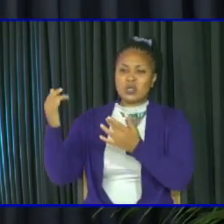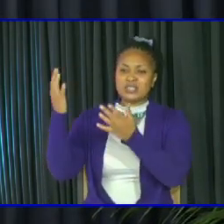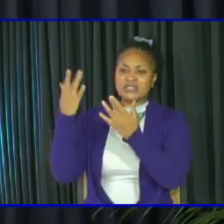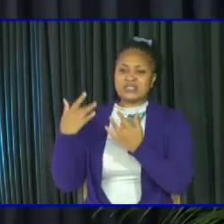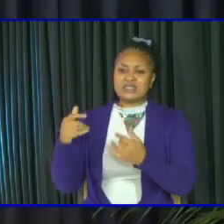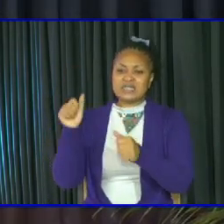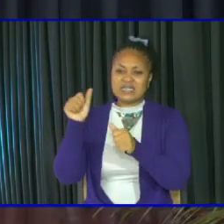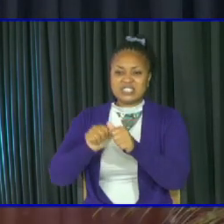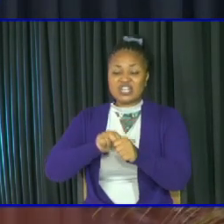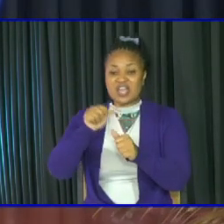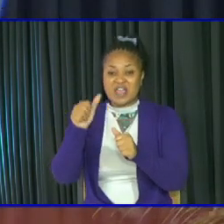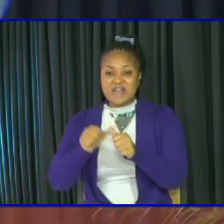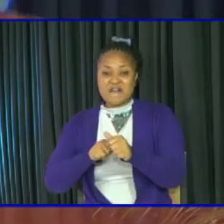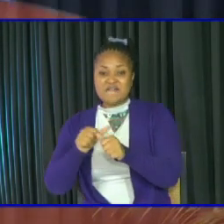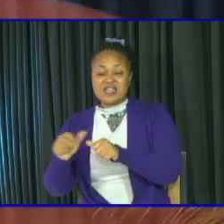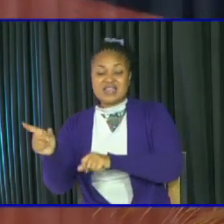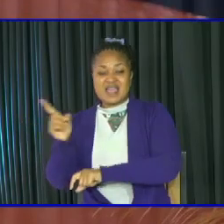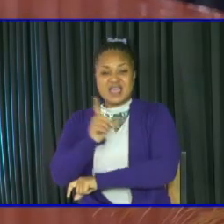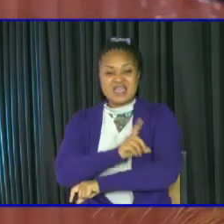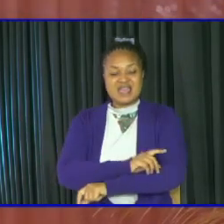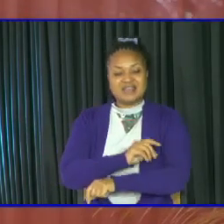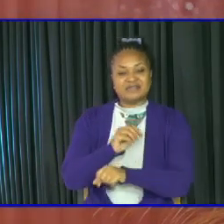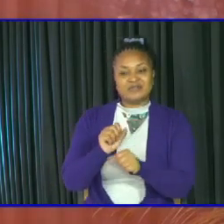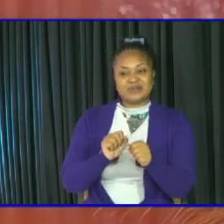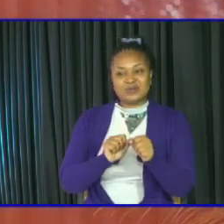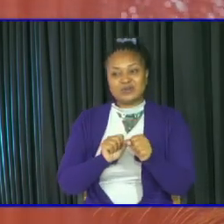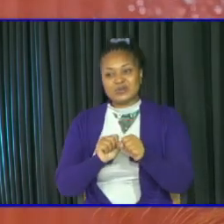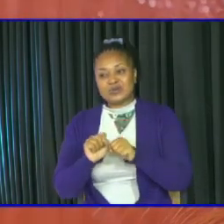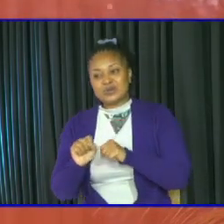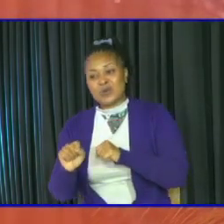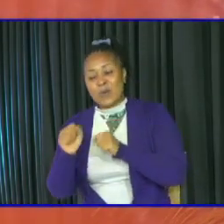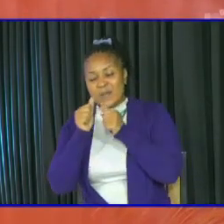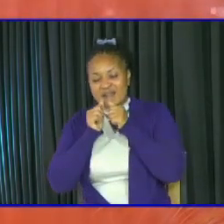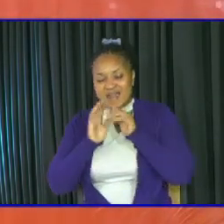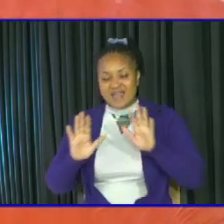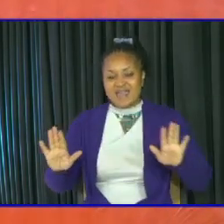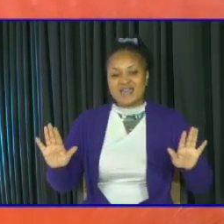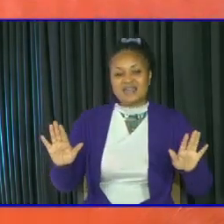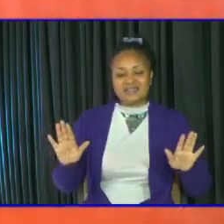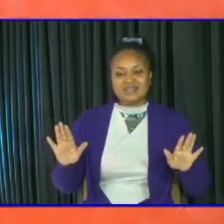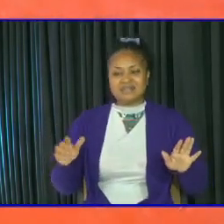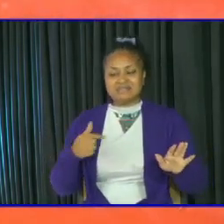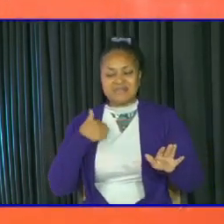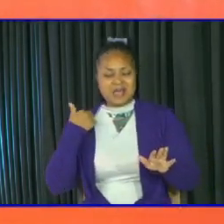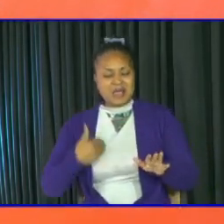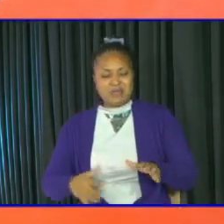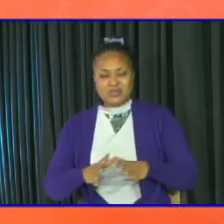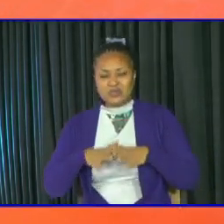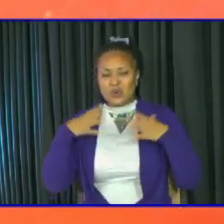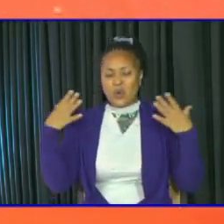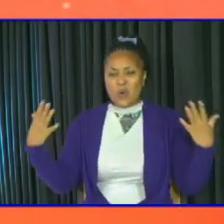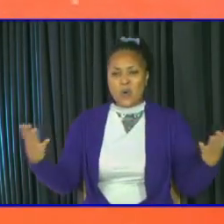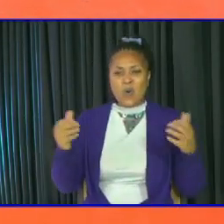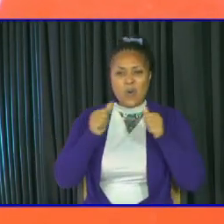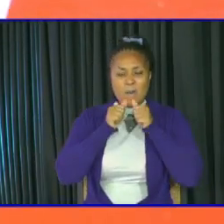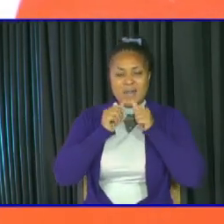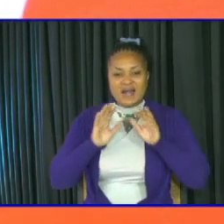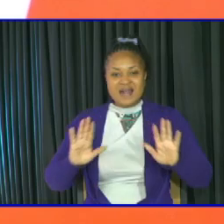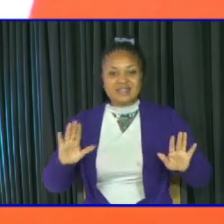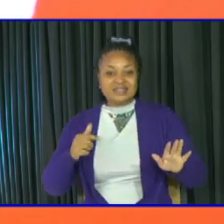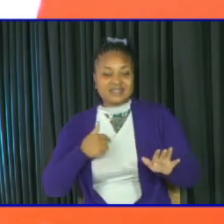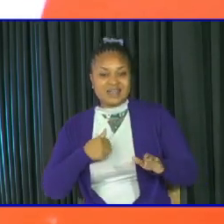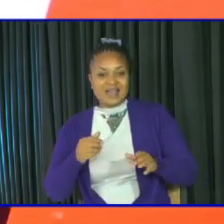So blessed. I am so blessed. Oh, say,